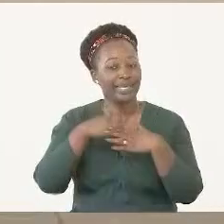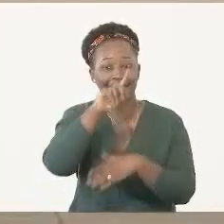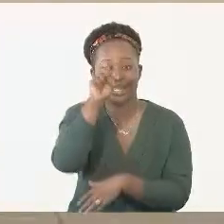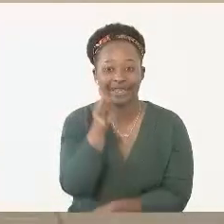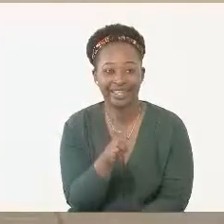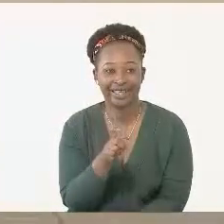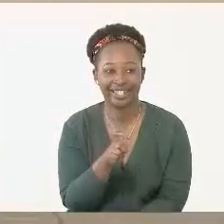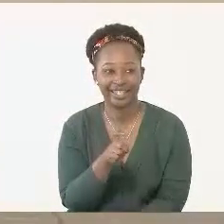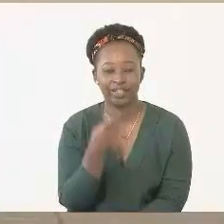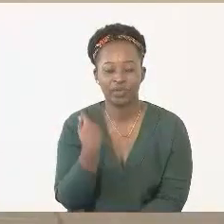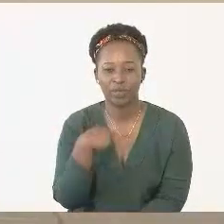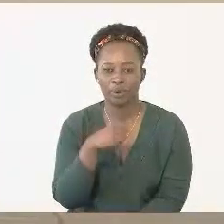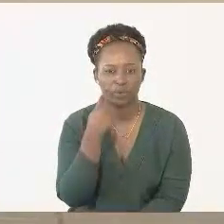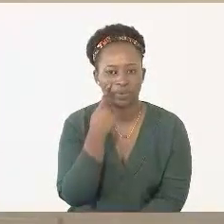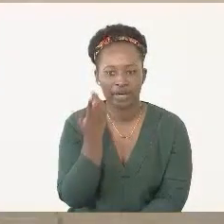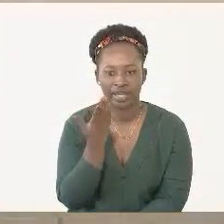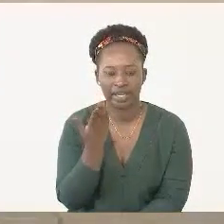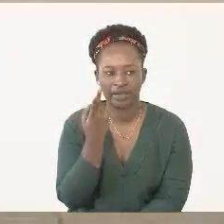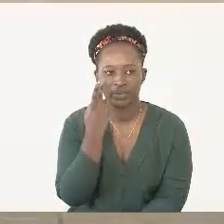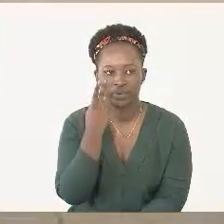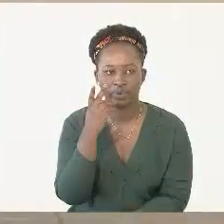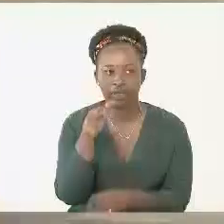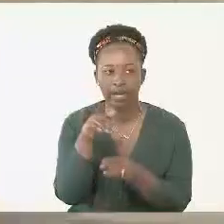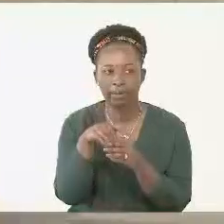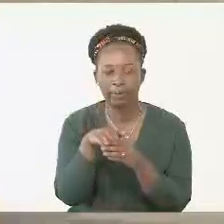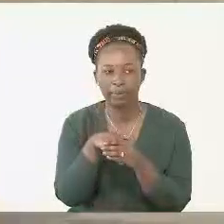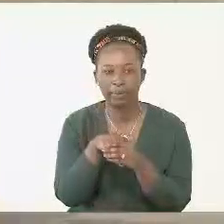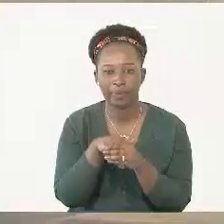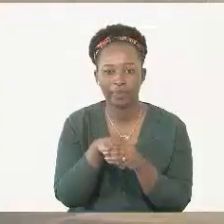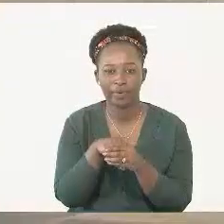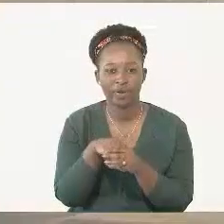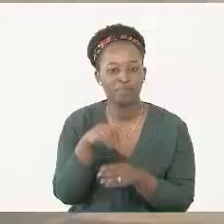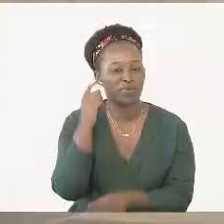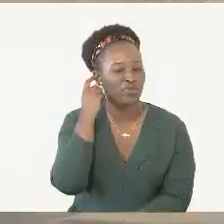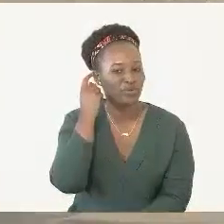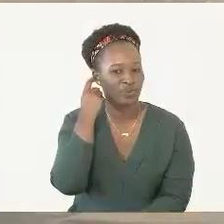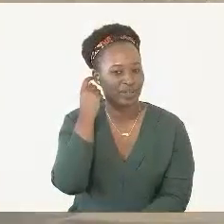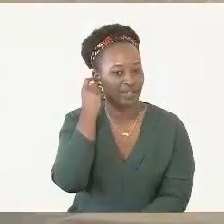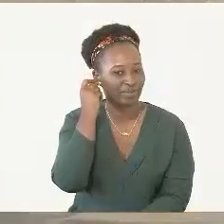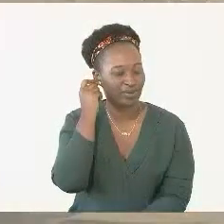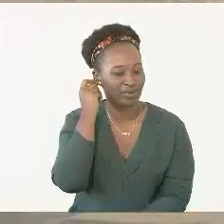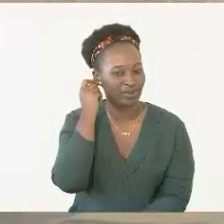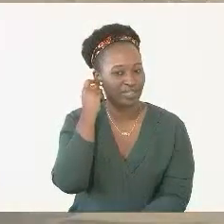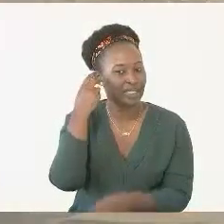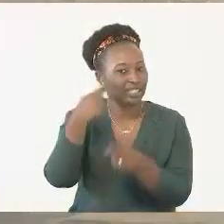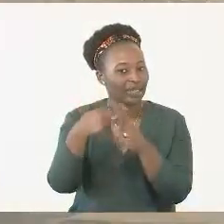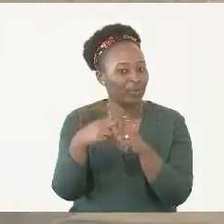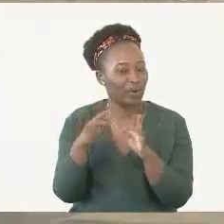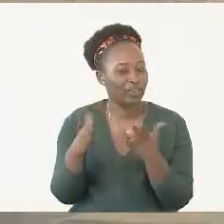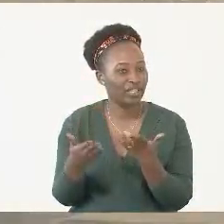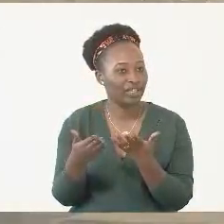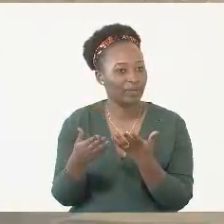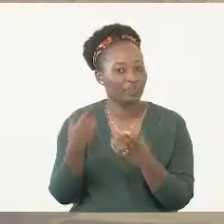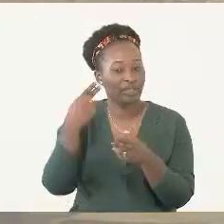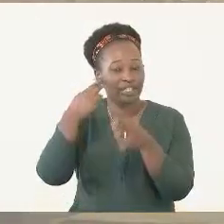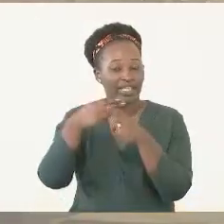where do we find it? We find it in the ear. Very good. How do we call that smallest bone? We